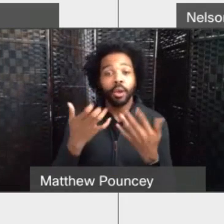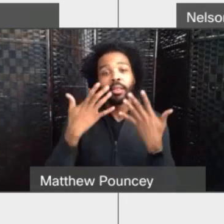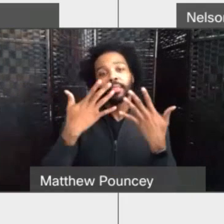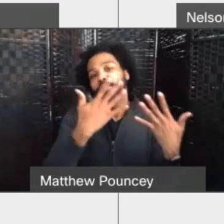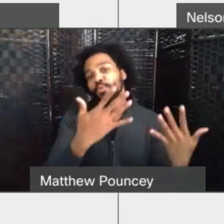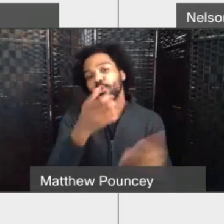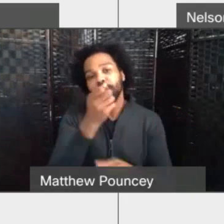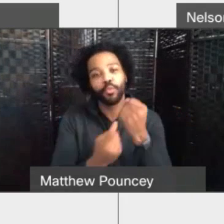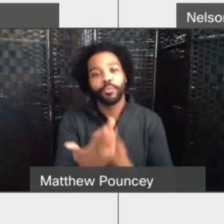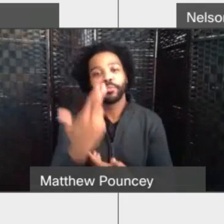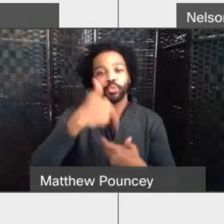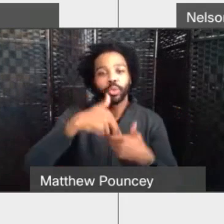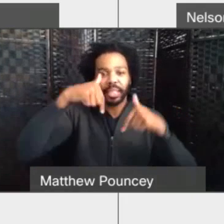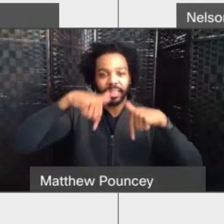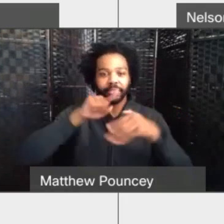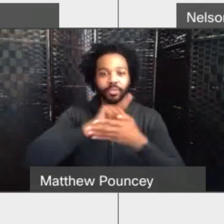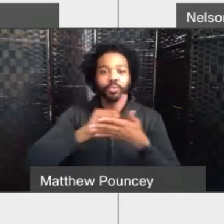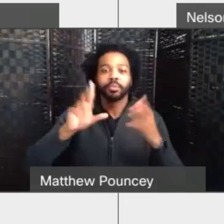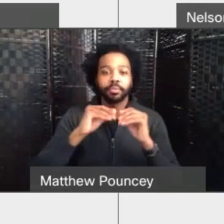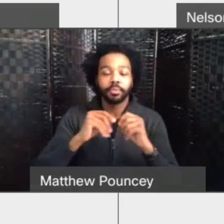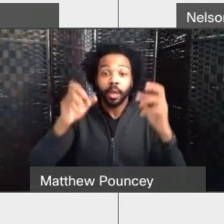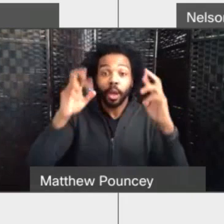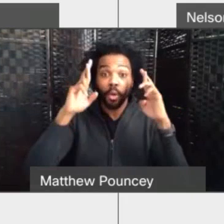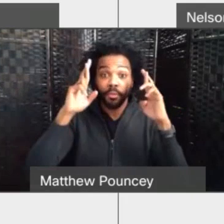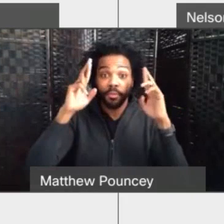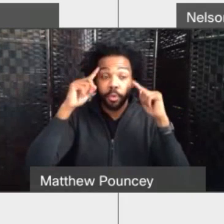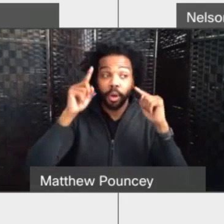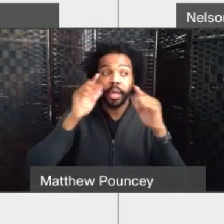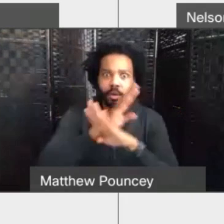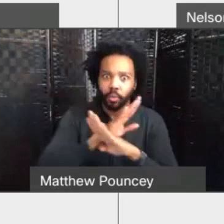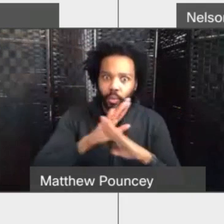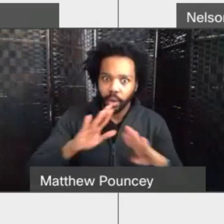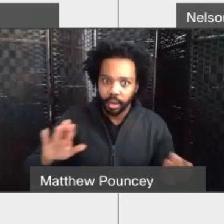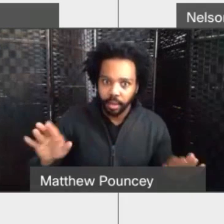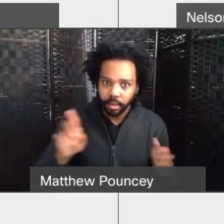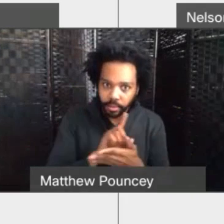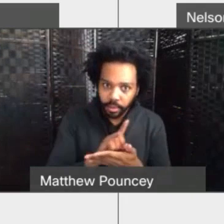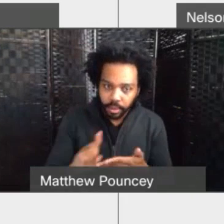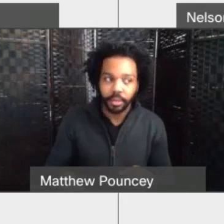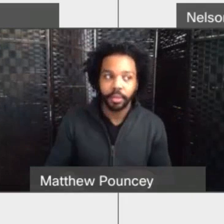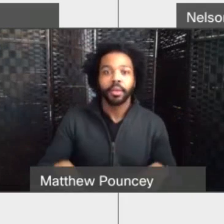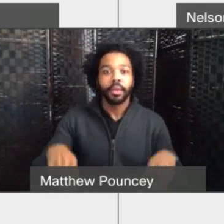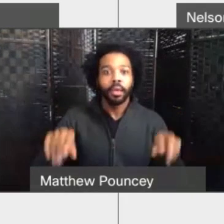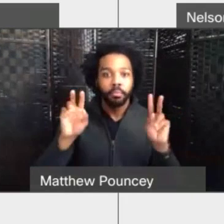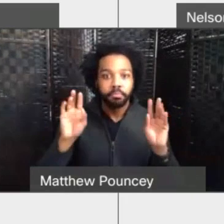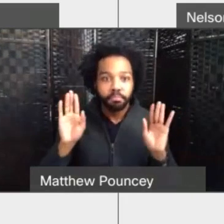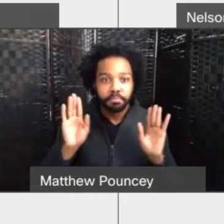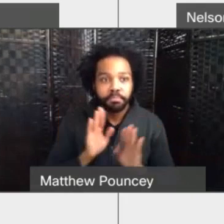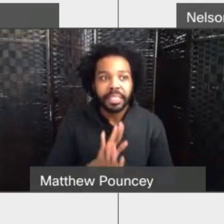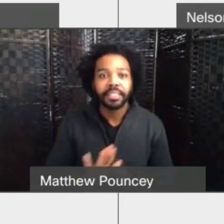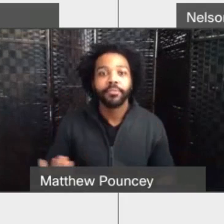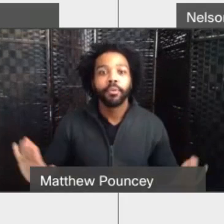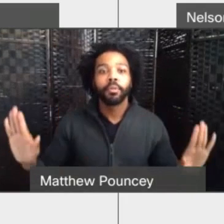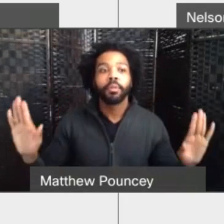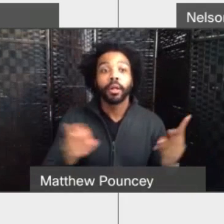participating this week. Let's hope for a quiet week, a quiet, peaceful transition next week